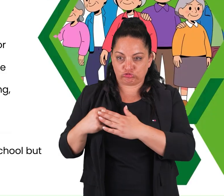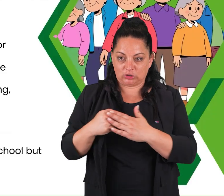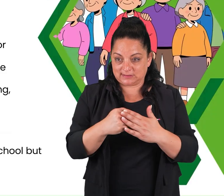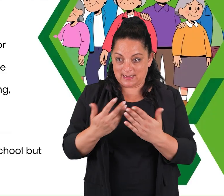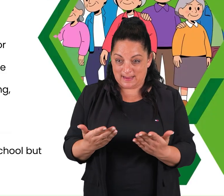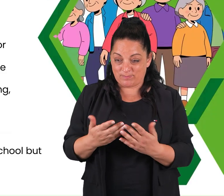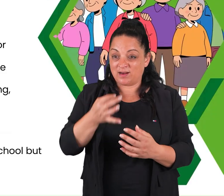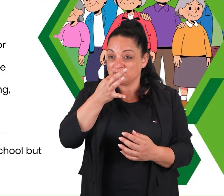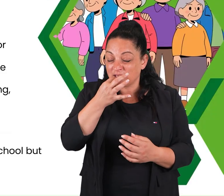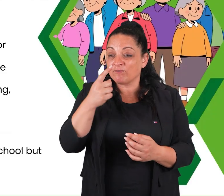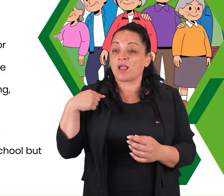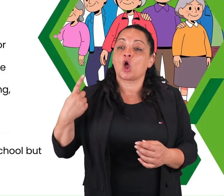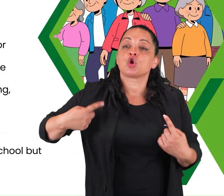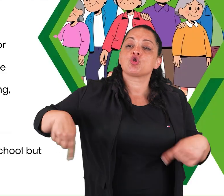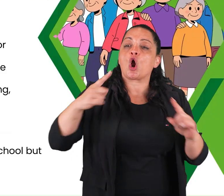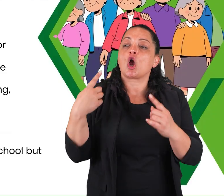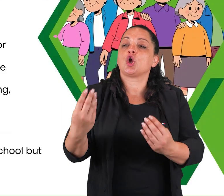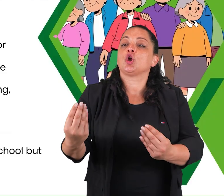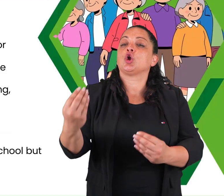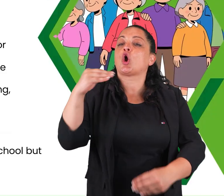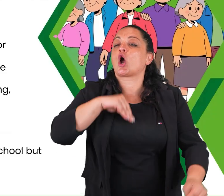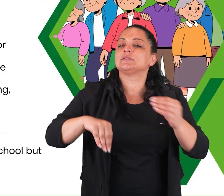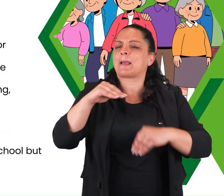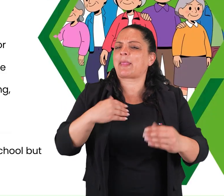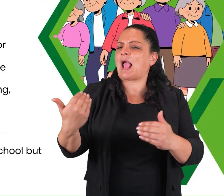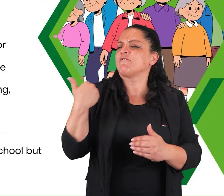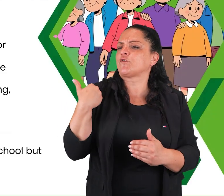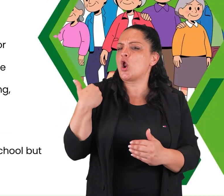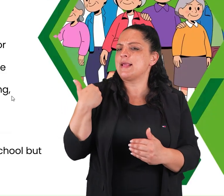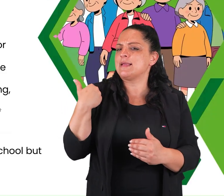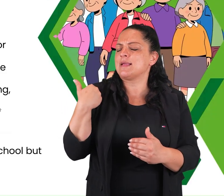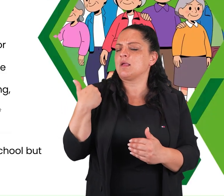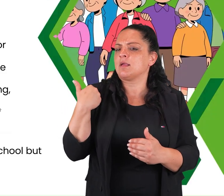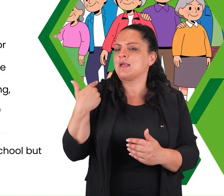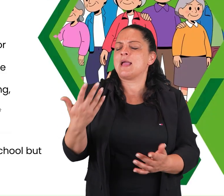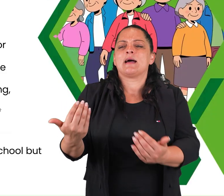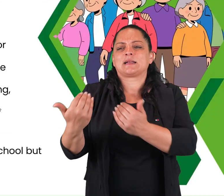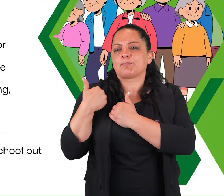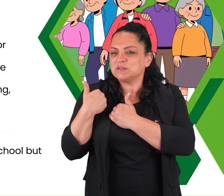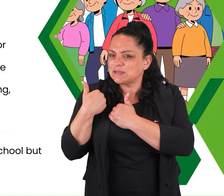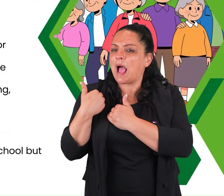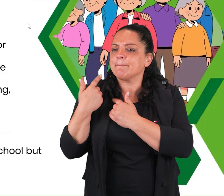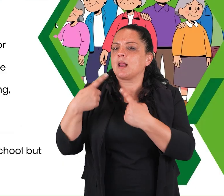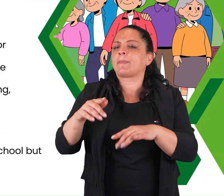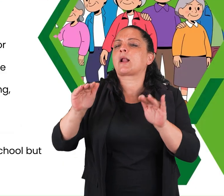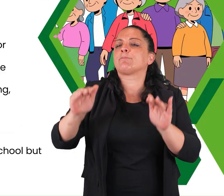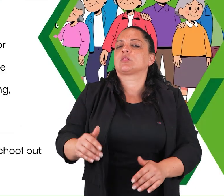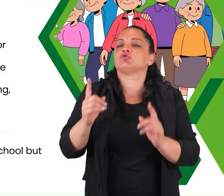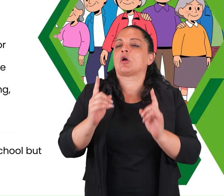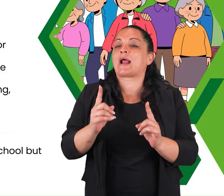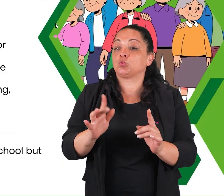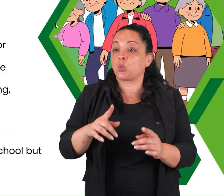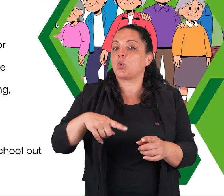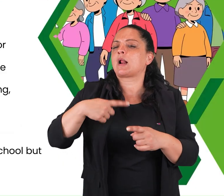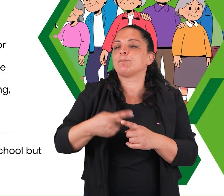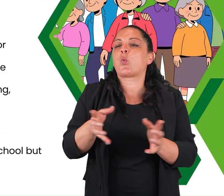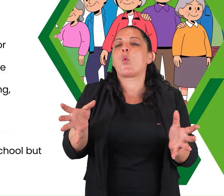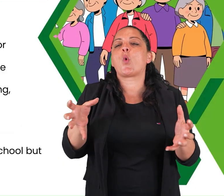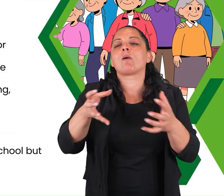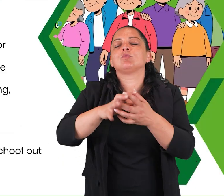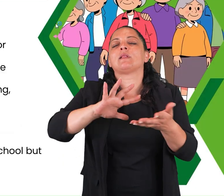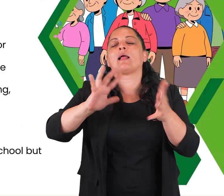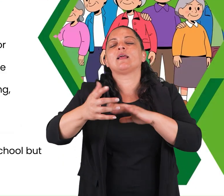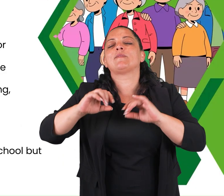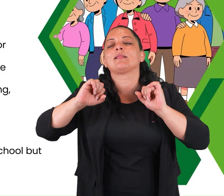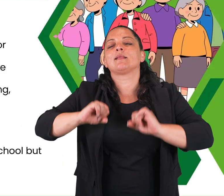every person has an impact on sustainability. Being aware of your impact and taking responsibility empowers